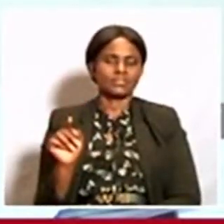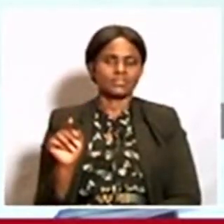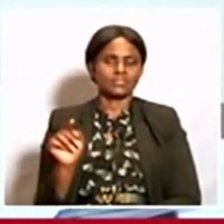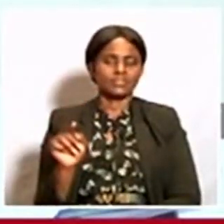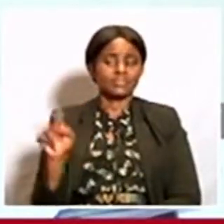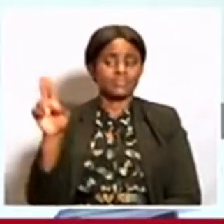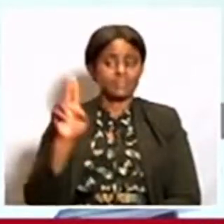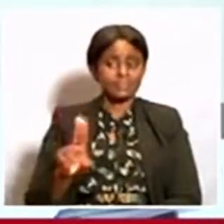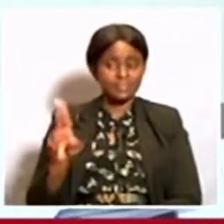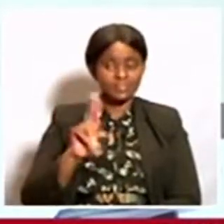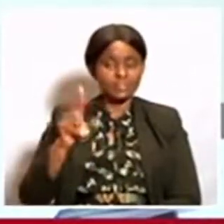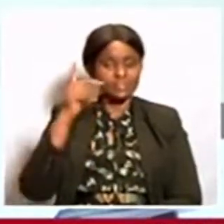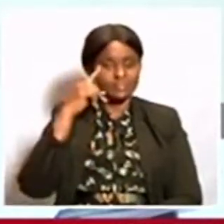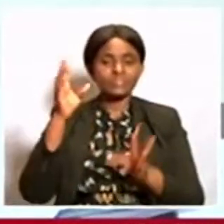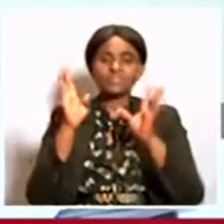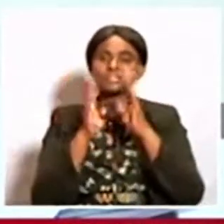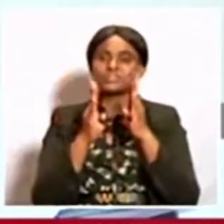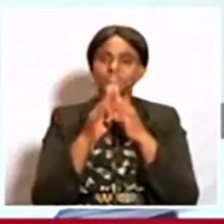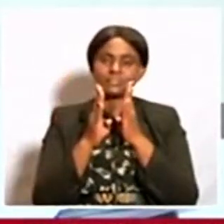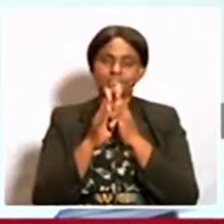is used for meetings.